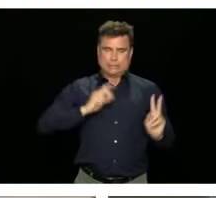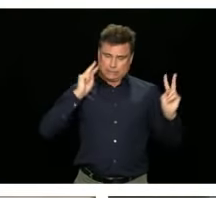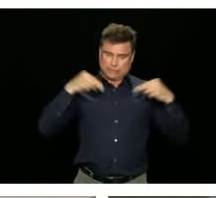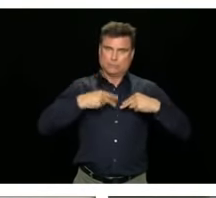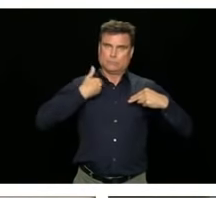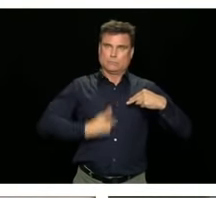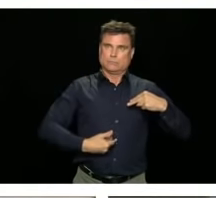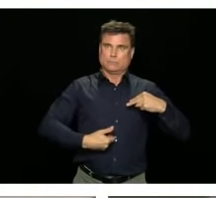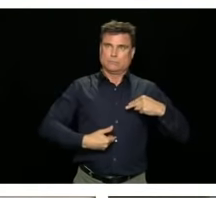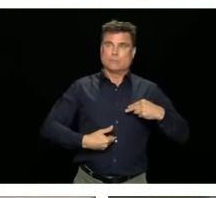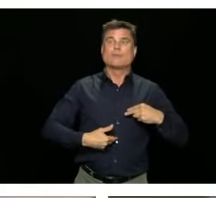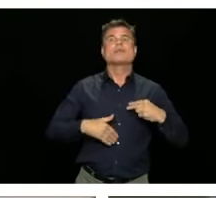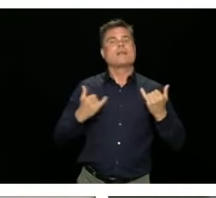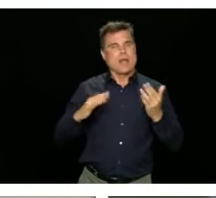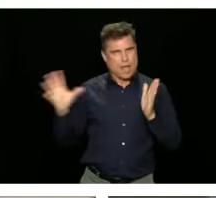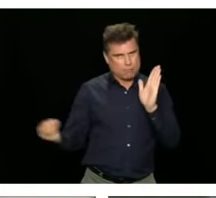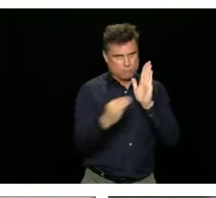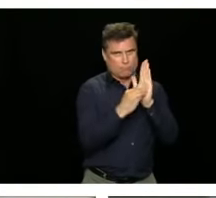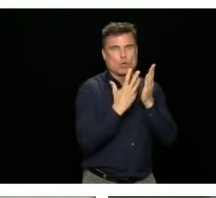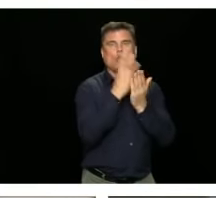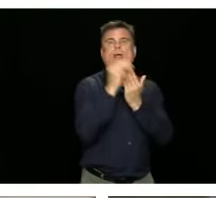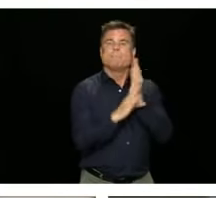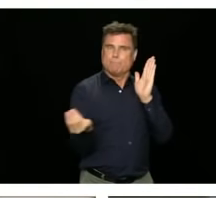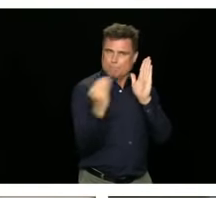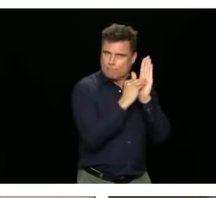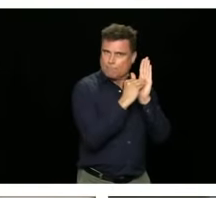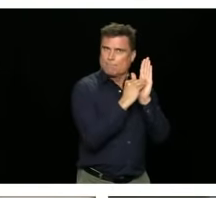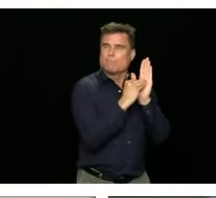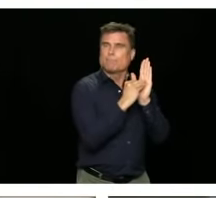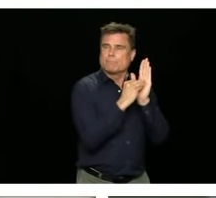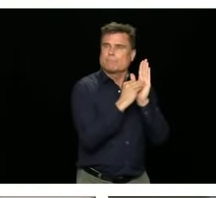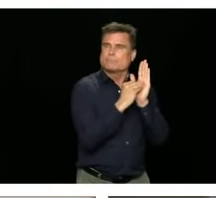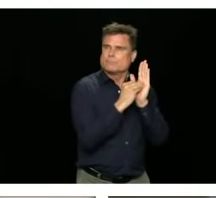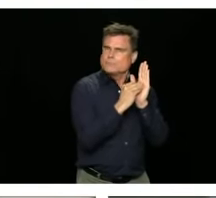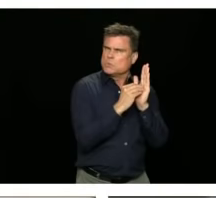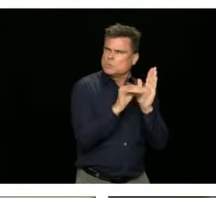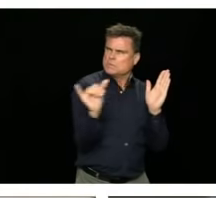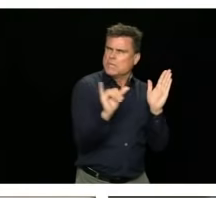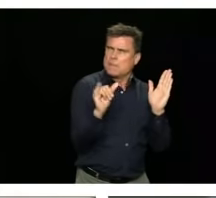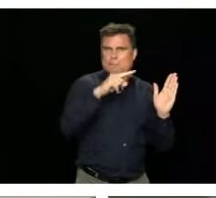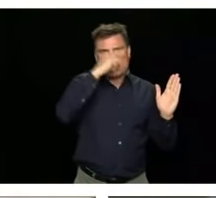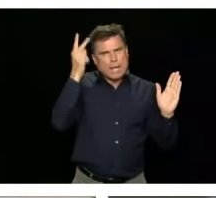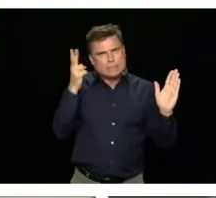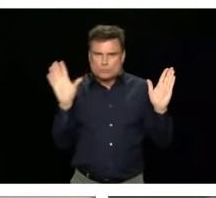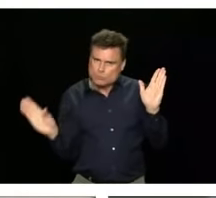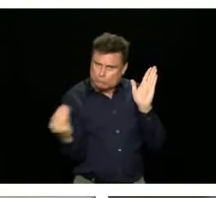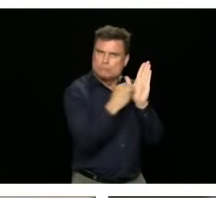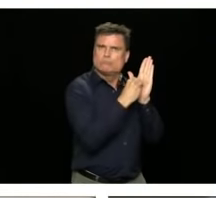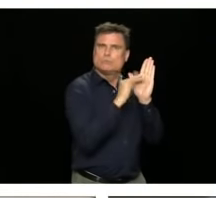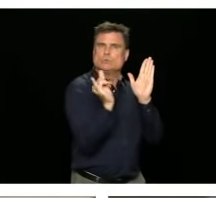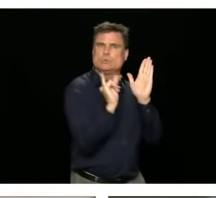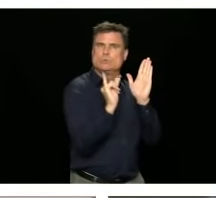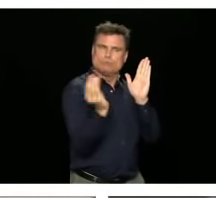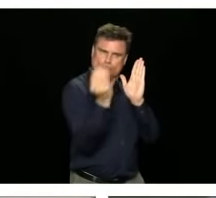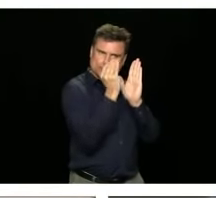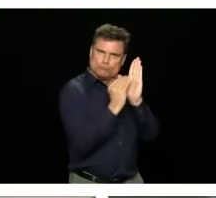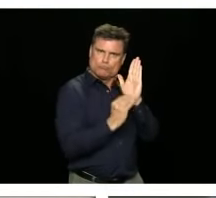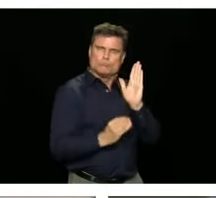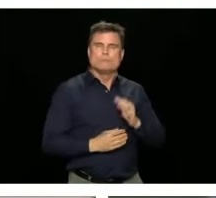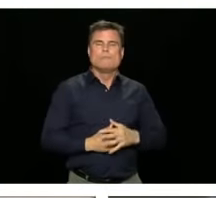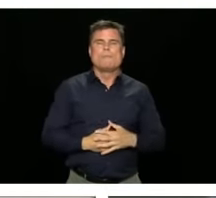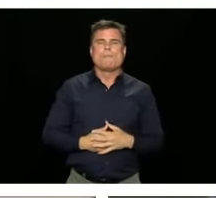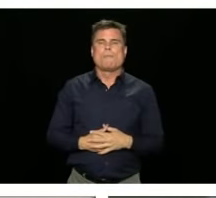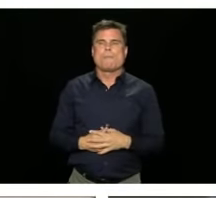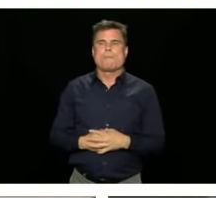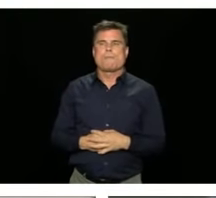question. Jesse asks, during the Wet'suwet'en Land Protectors protest, our provincial government sided with the